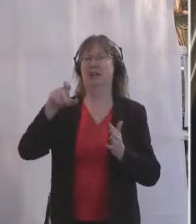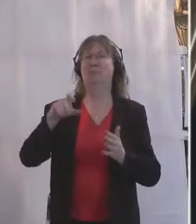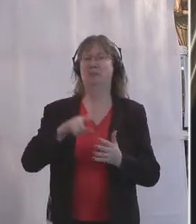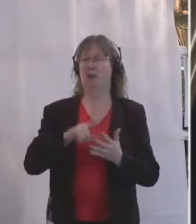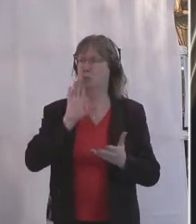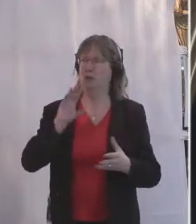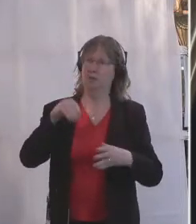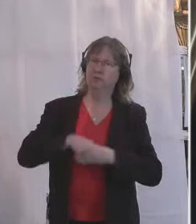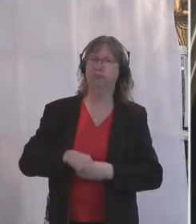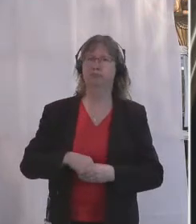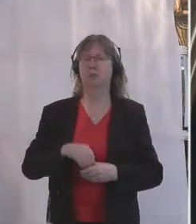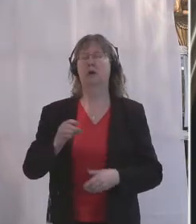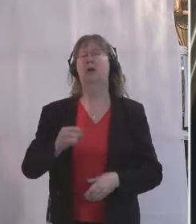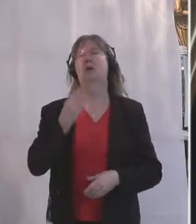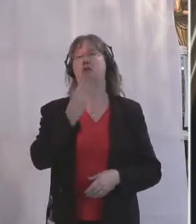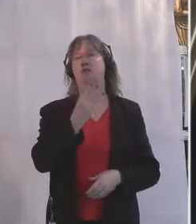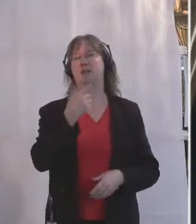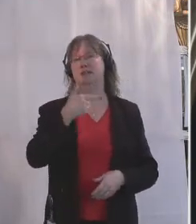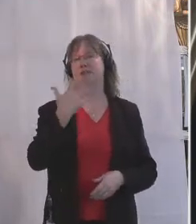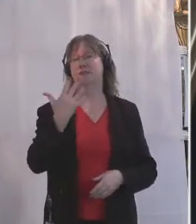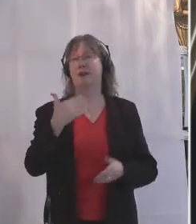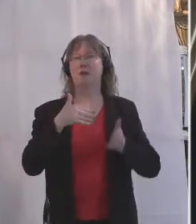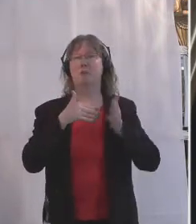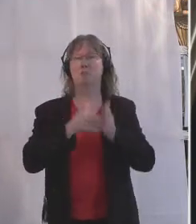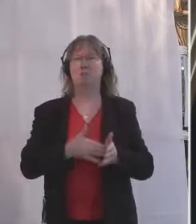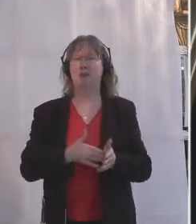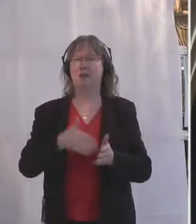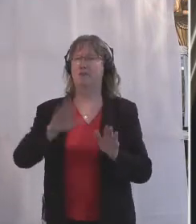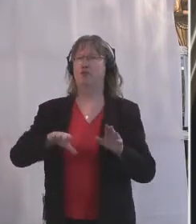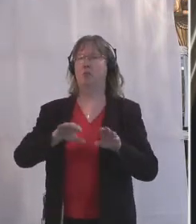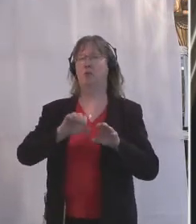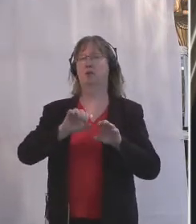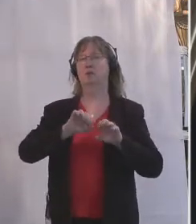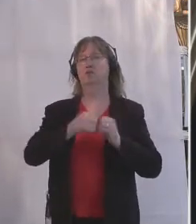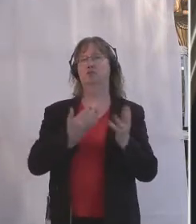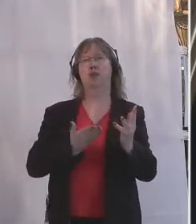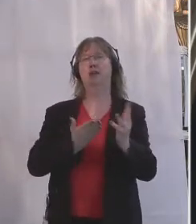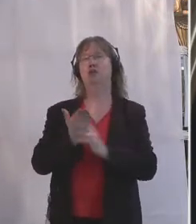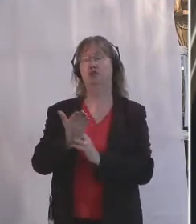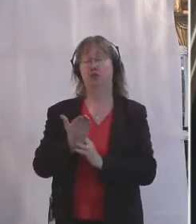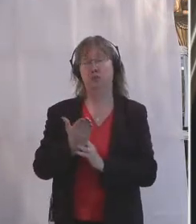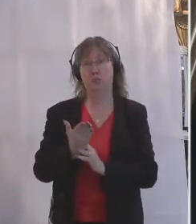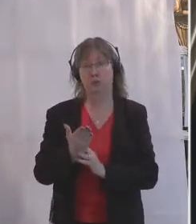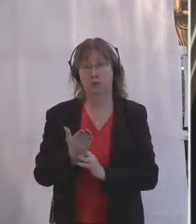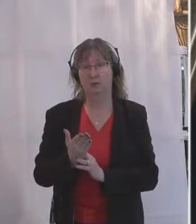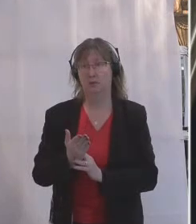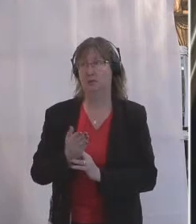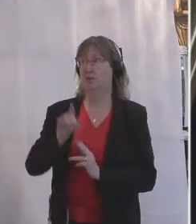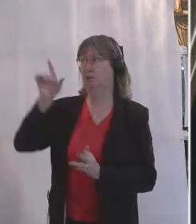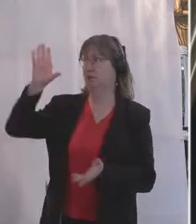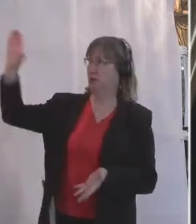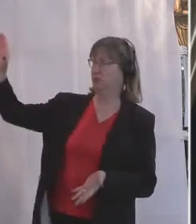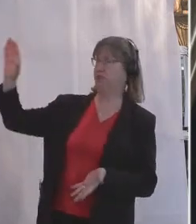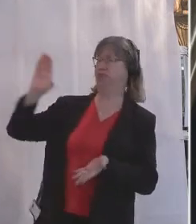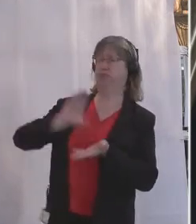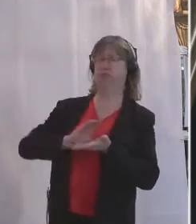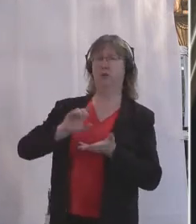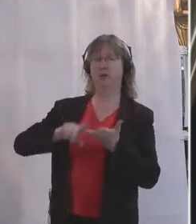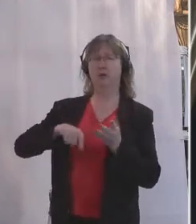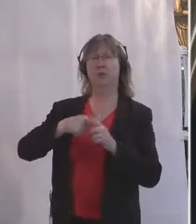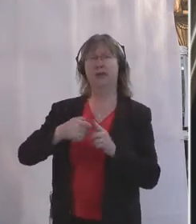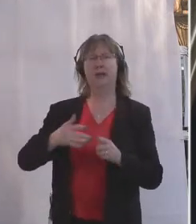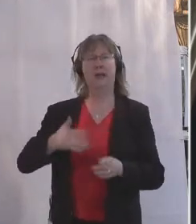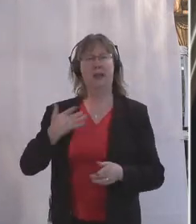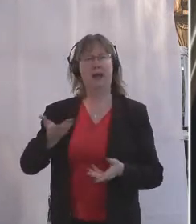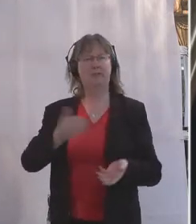our programme, 375 million programme Future Fund Breakthrough, are the most active investor in UK life